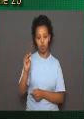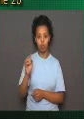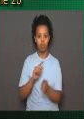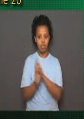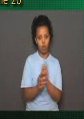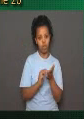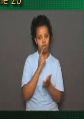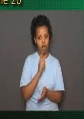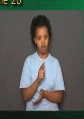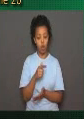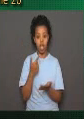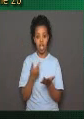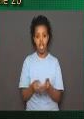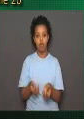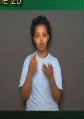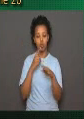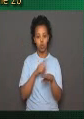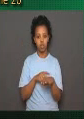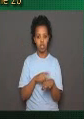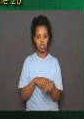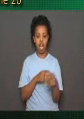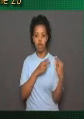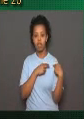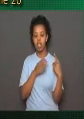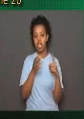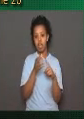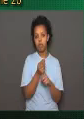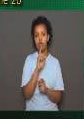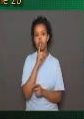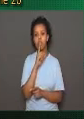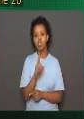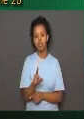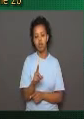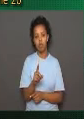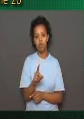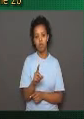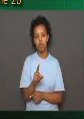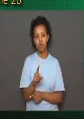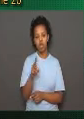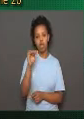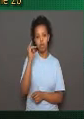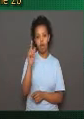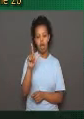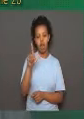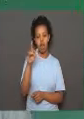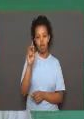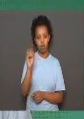Translocation is often responsible for causing chronic myelogenous